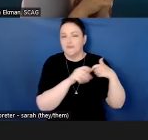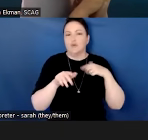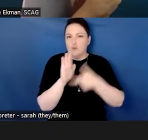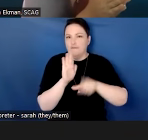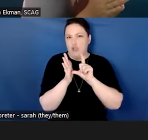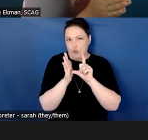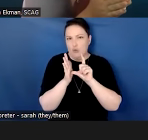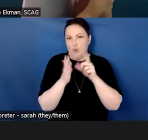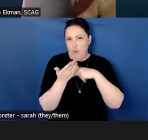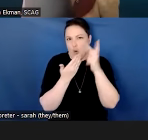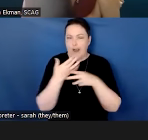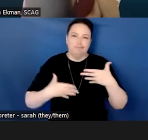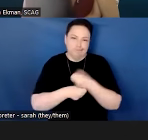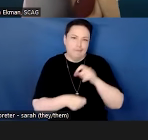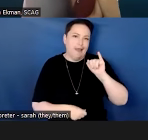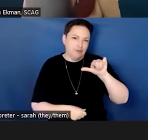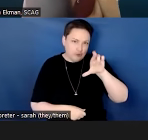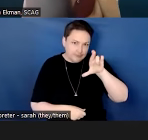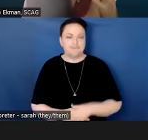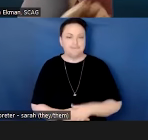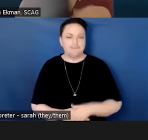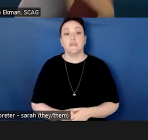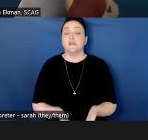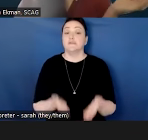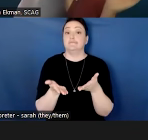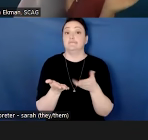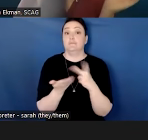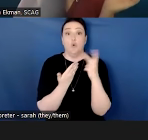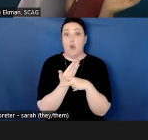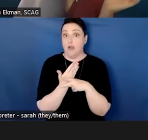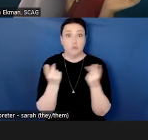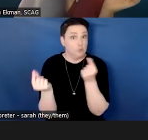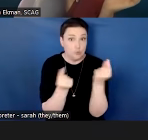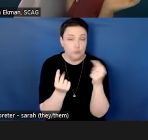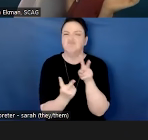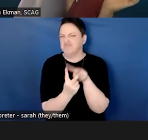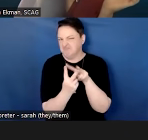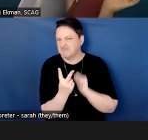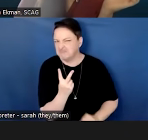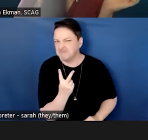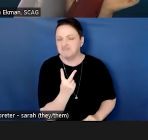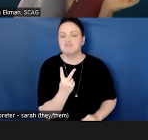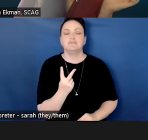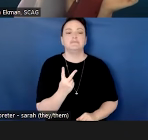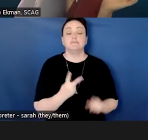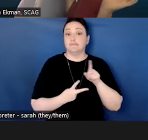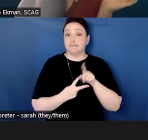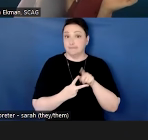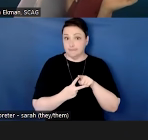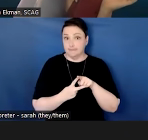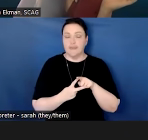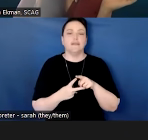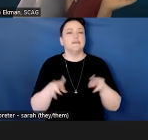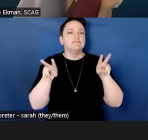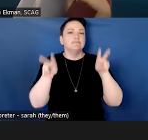overview of what we do in the IGR program, which is mainly 2 functions. So the first is a clearinghouse